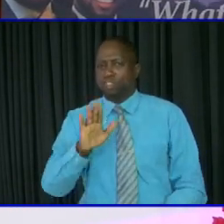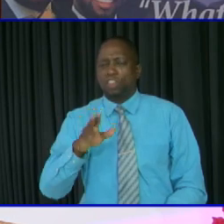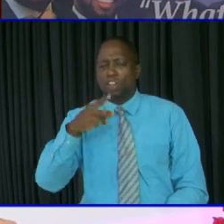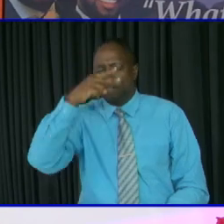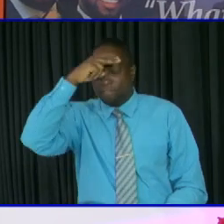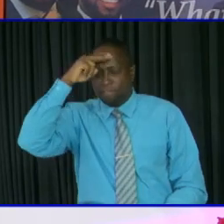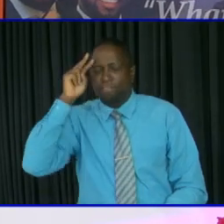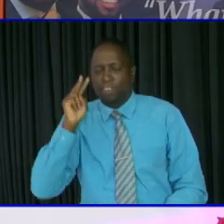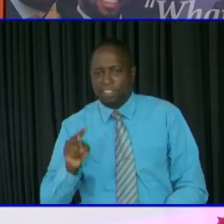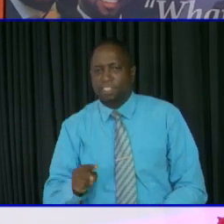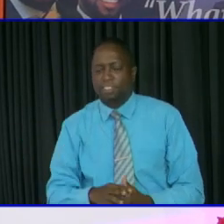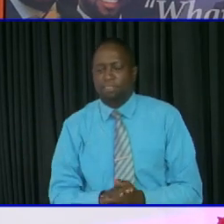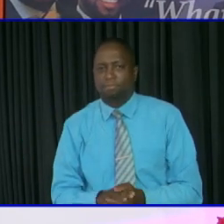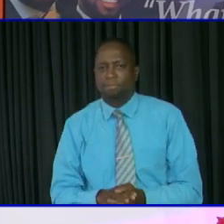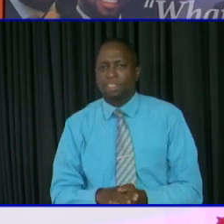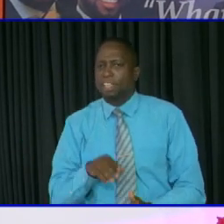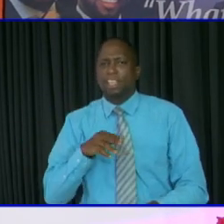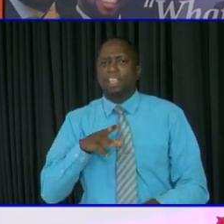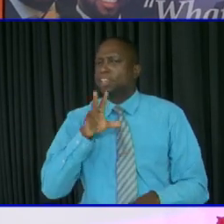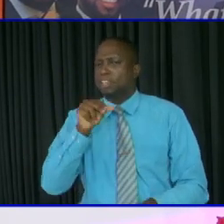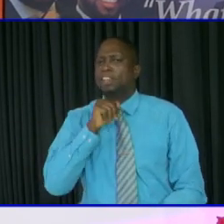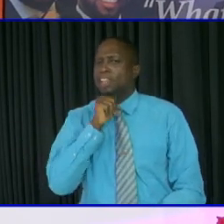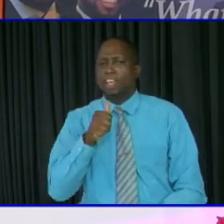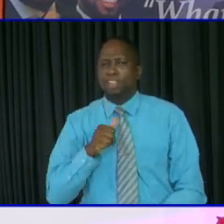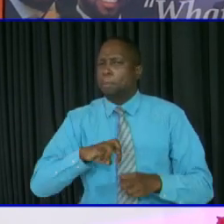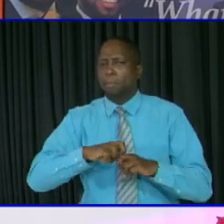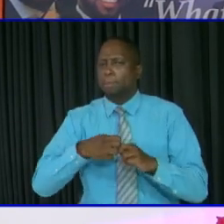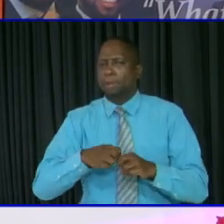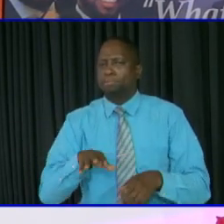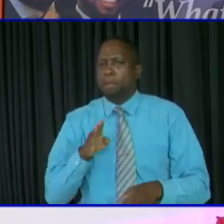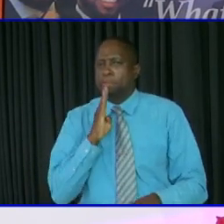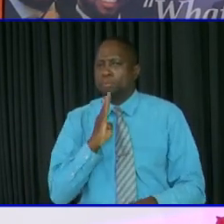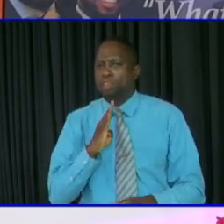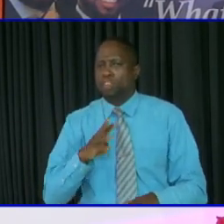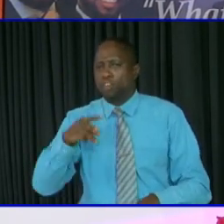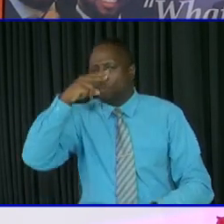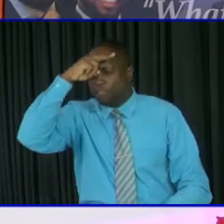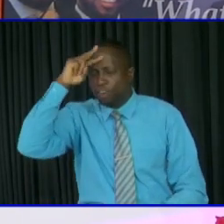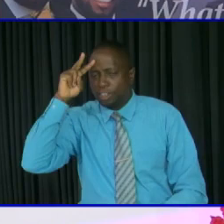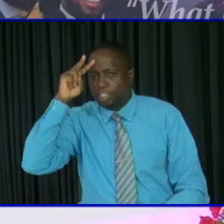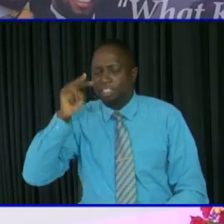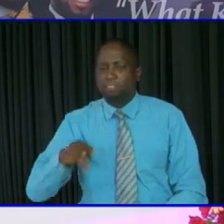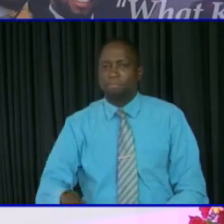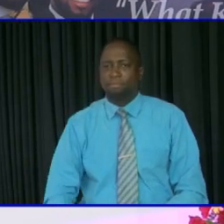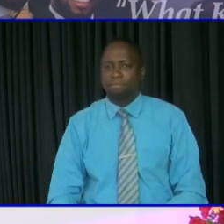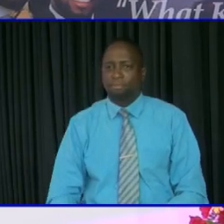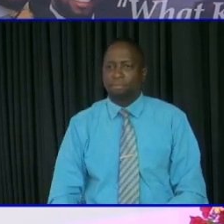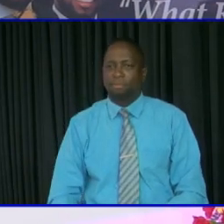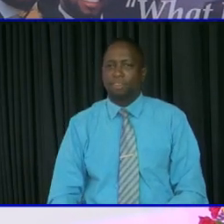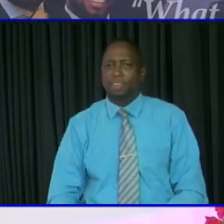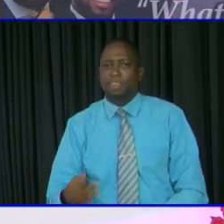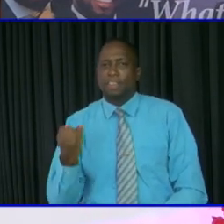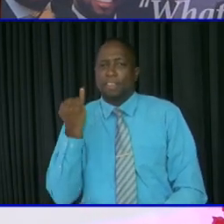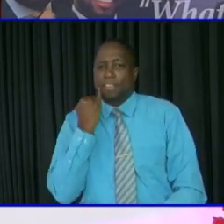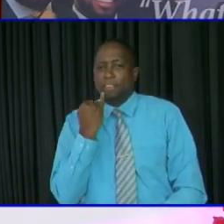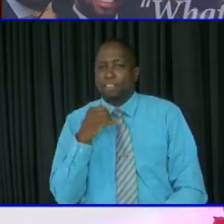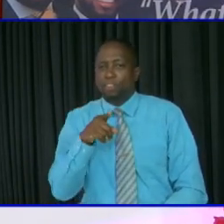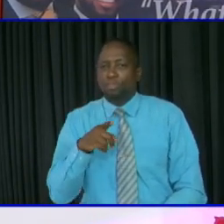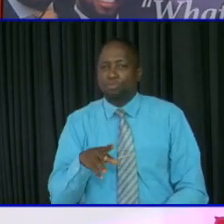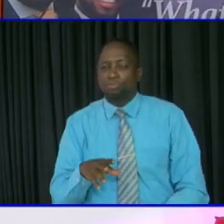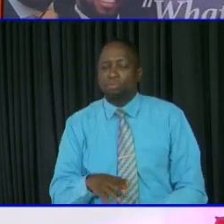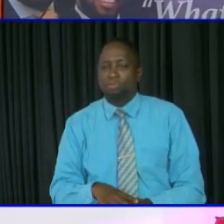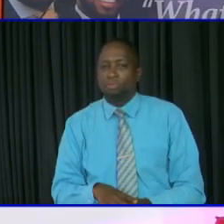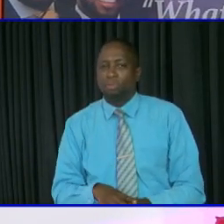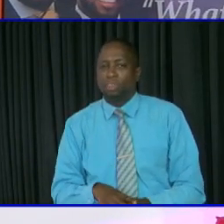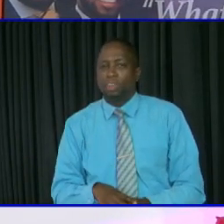a problem to be a virgin. And so you're out there as a young man or a young woman and you're troubled. You just